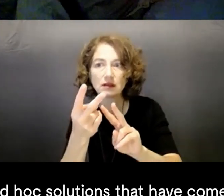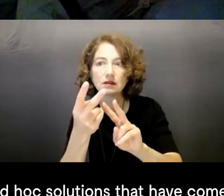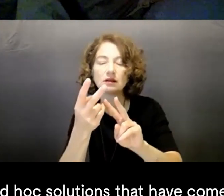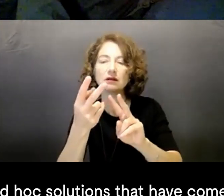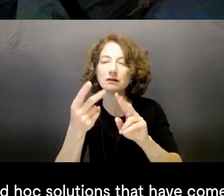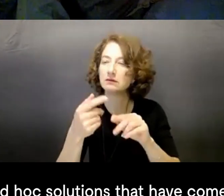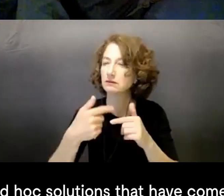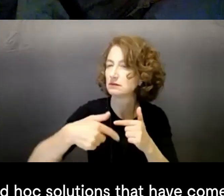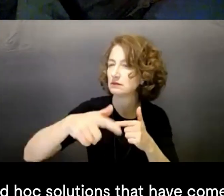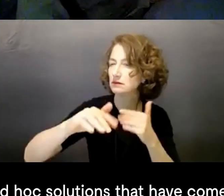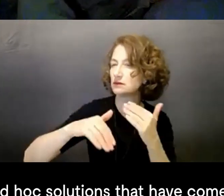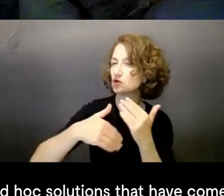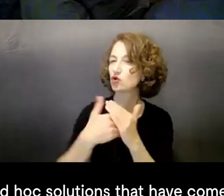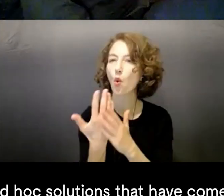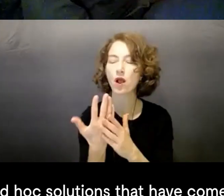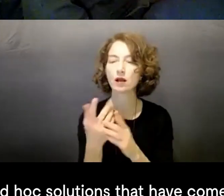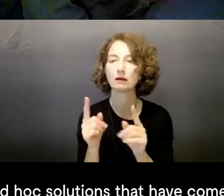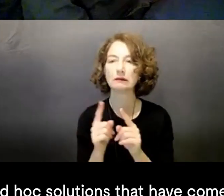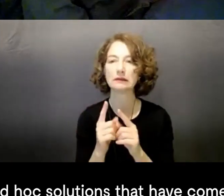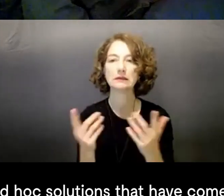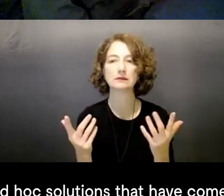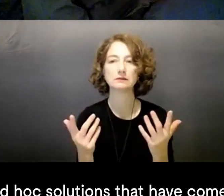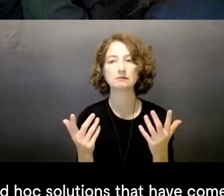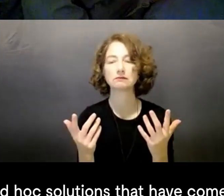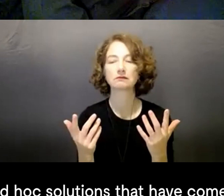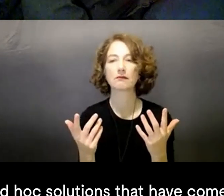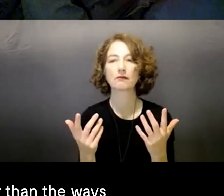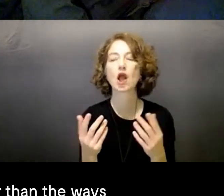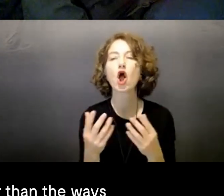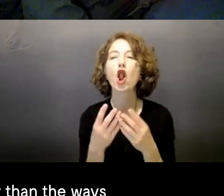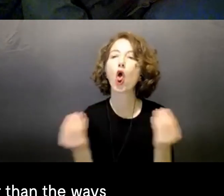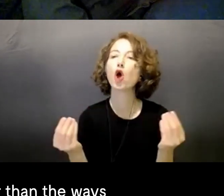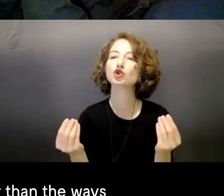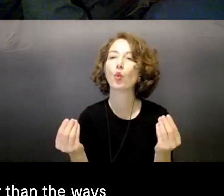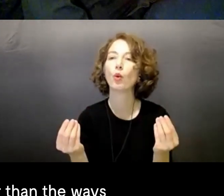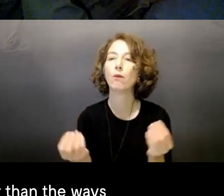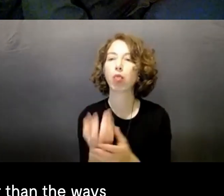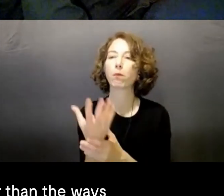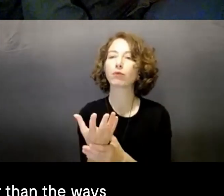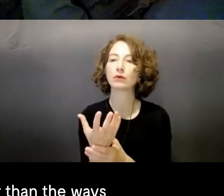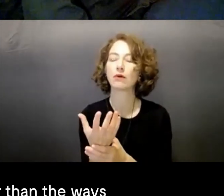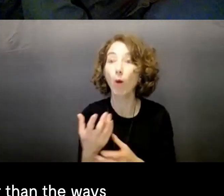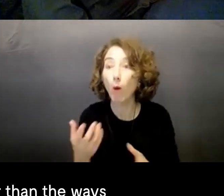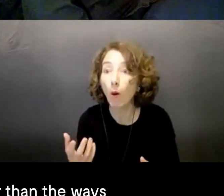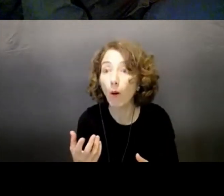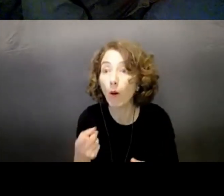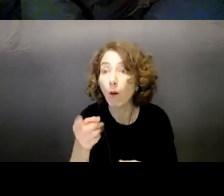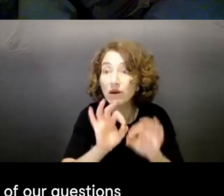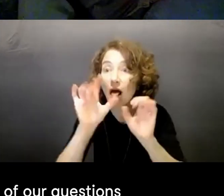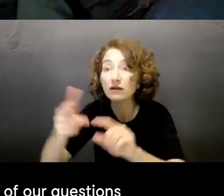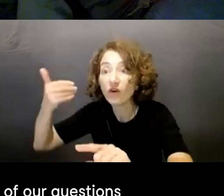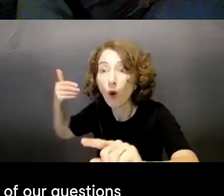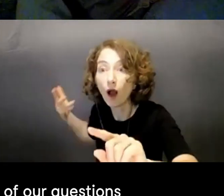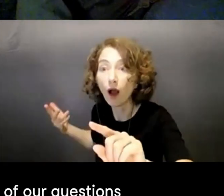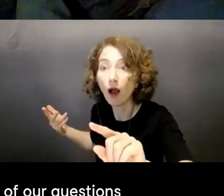new kind of ad hoc solutions that have come up might be better than the ways that we have done them before. I mean,